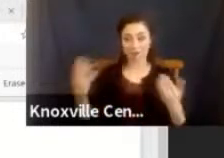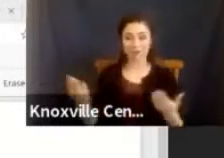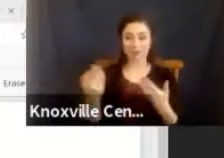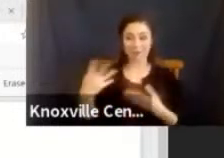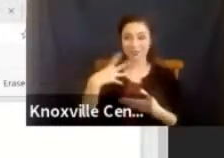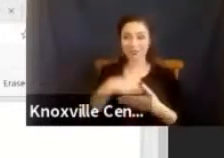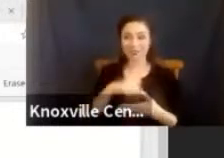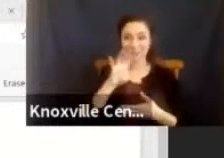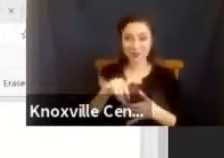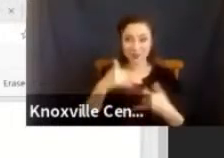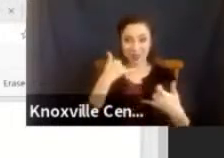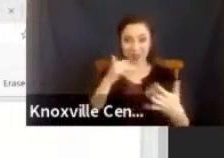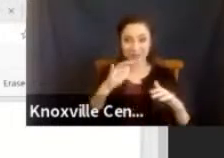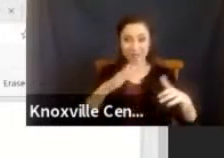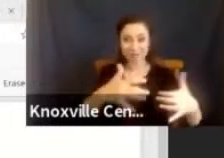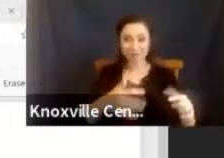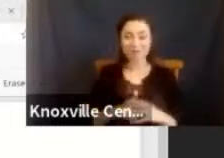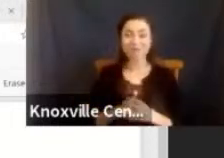that group.